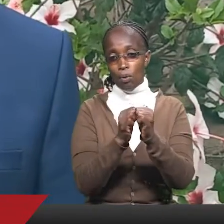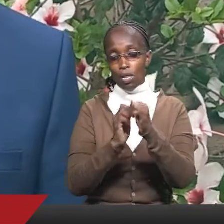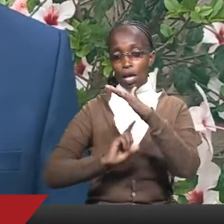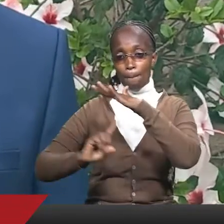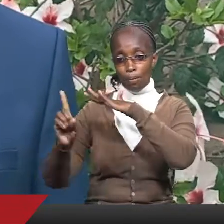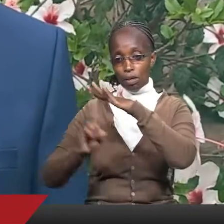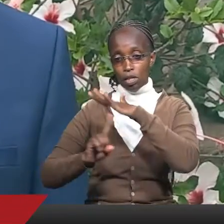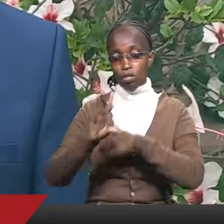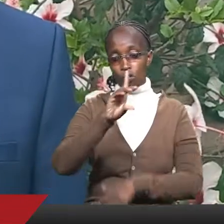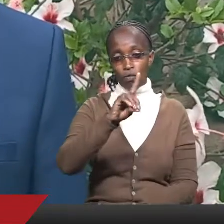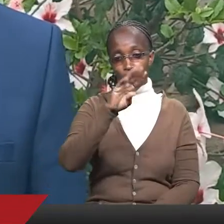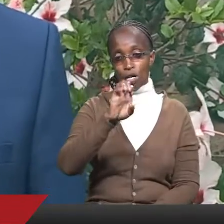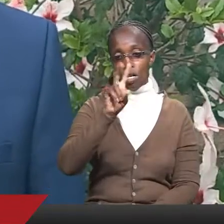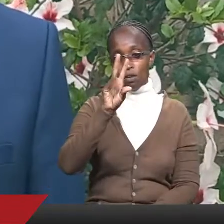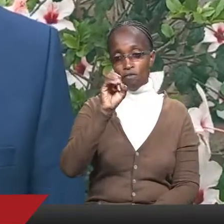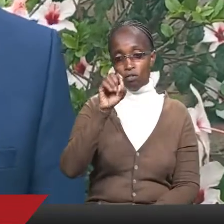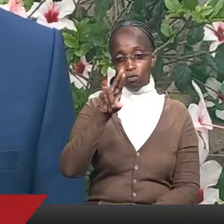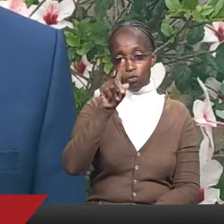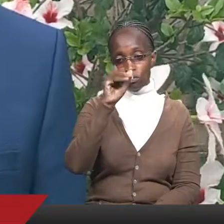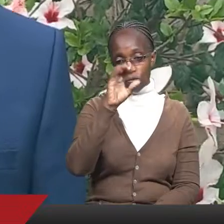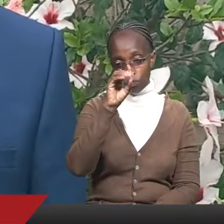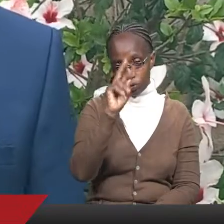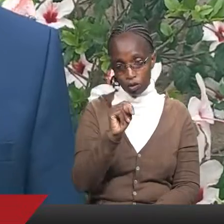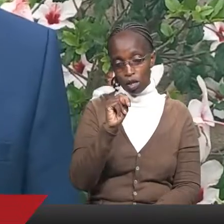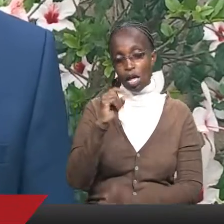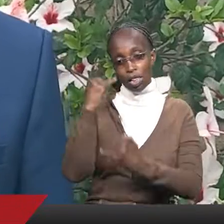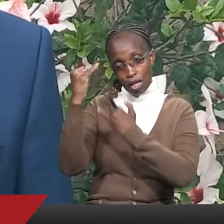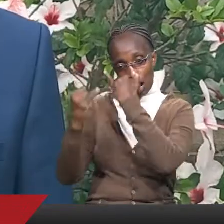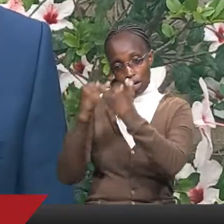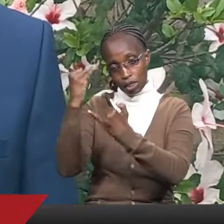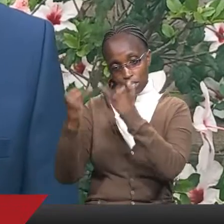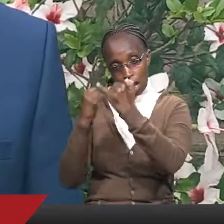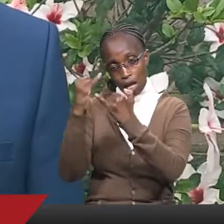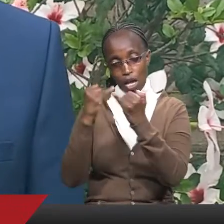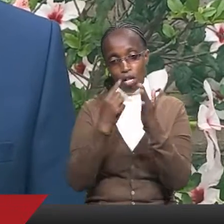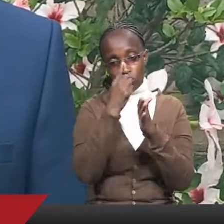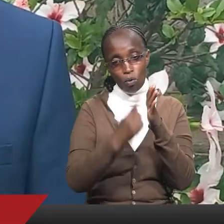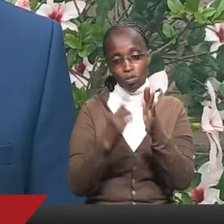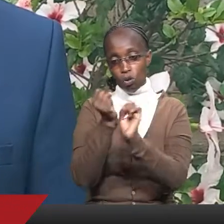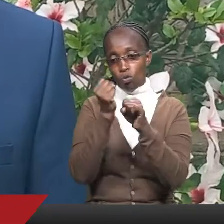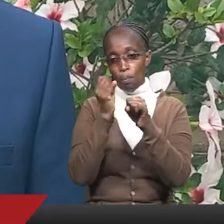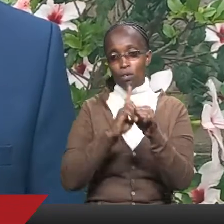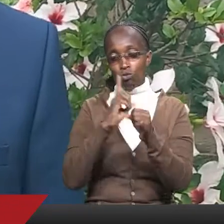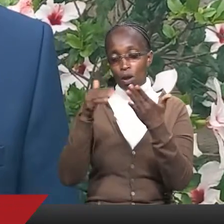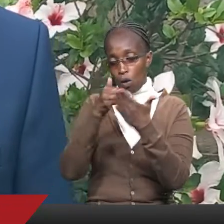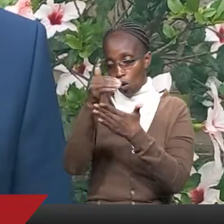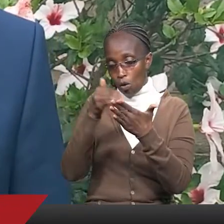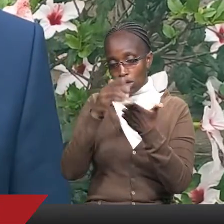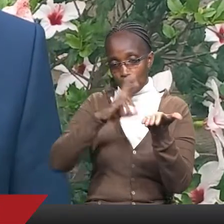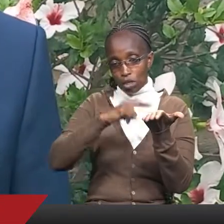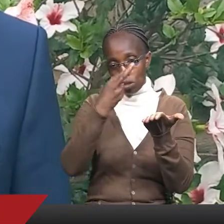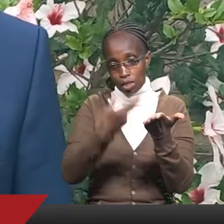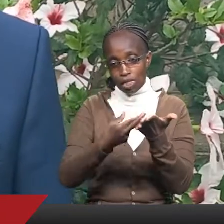of Devolution. And the purpose is to ensure that the assets of the de facto